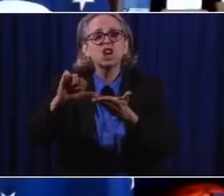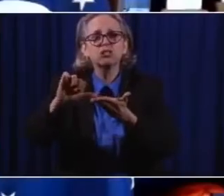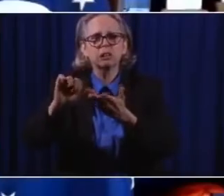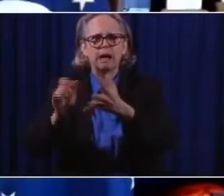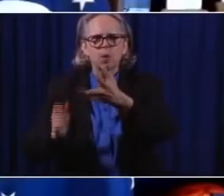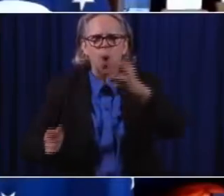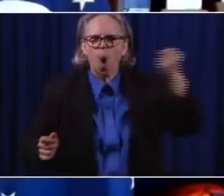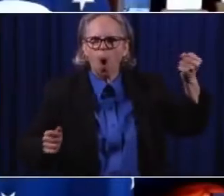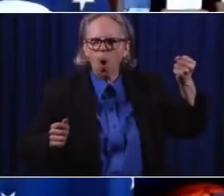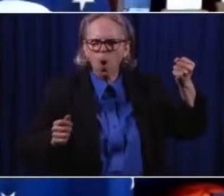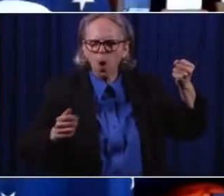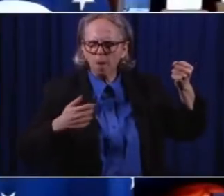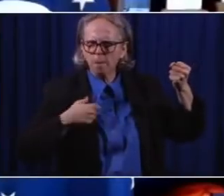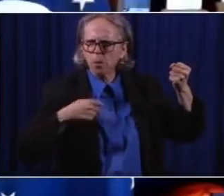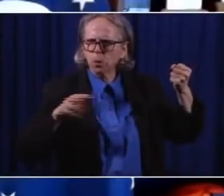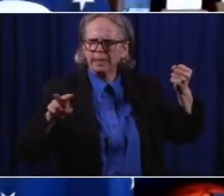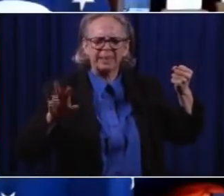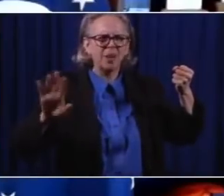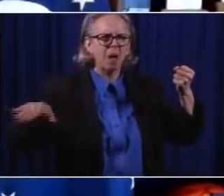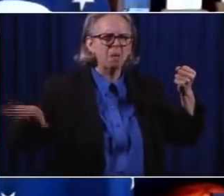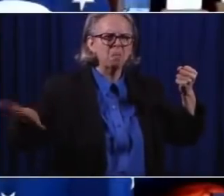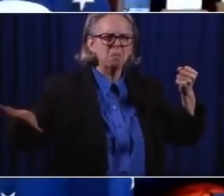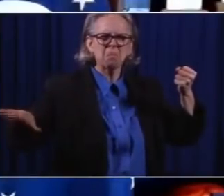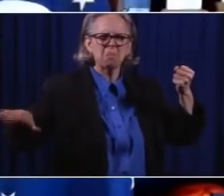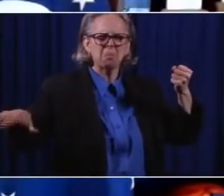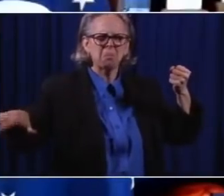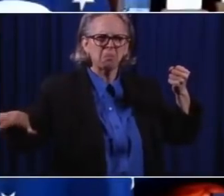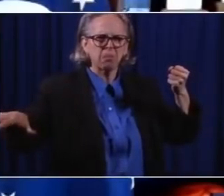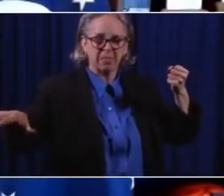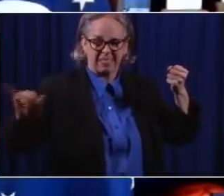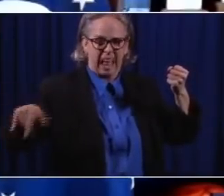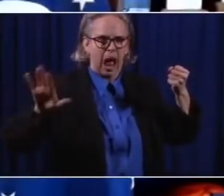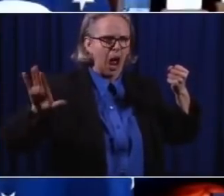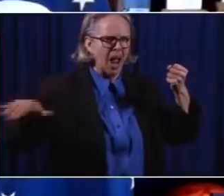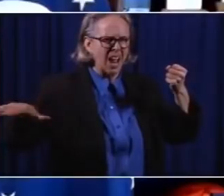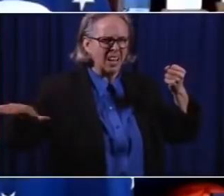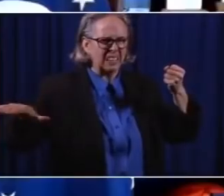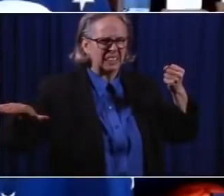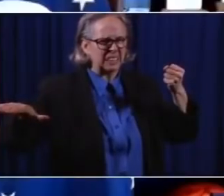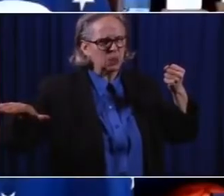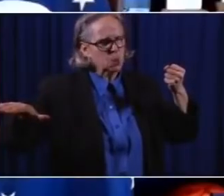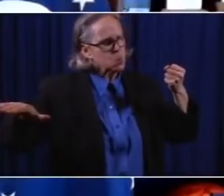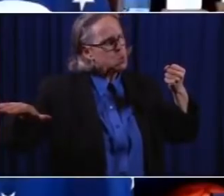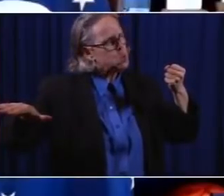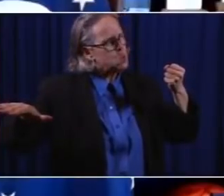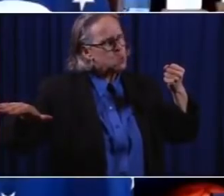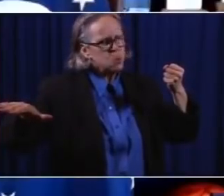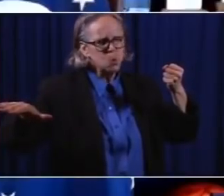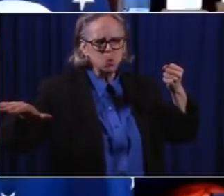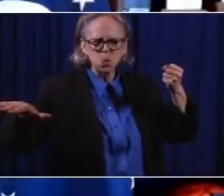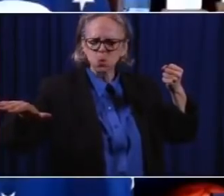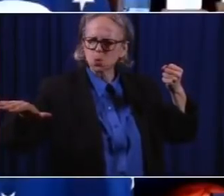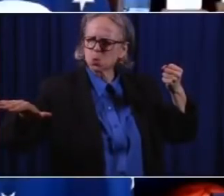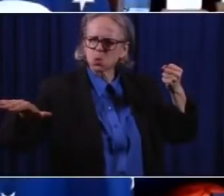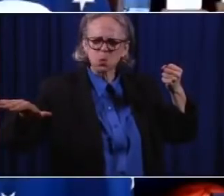of Ohio for that reality too. So what we're asking is just do things the right